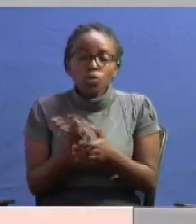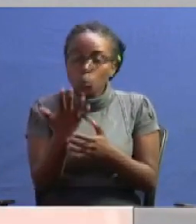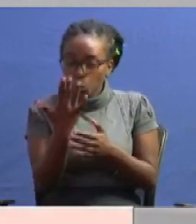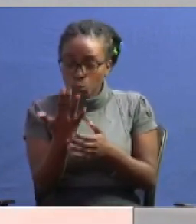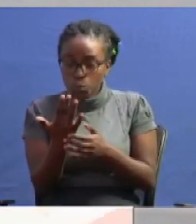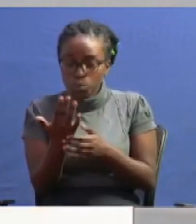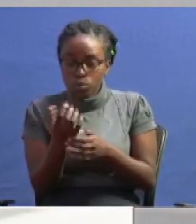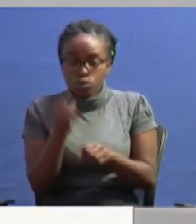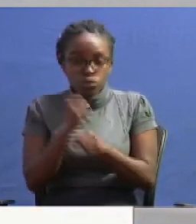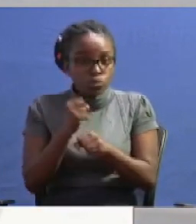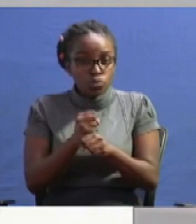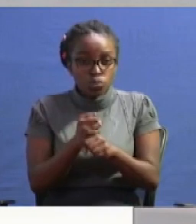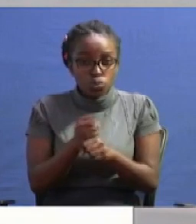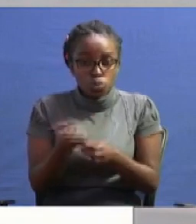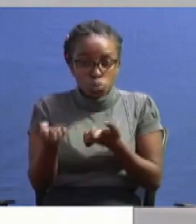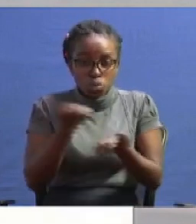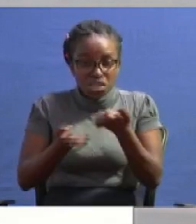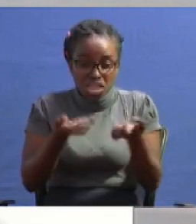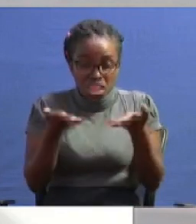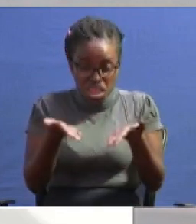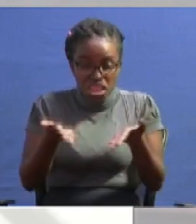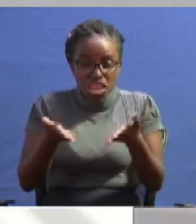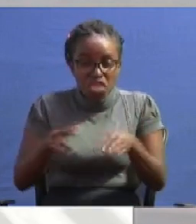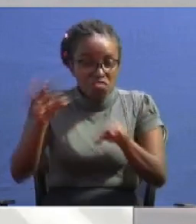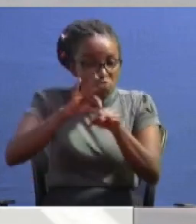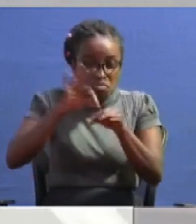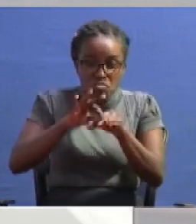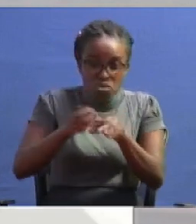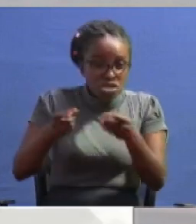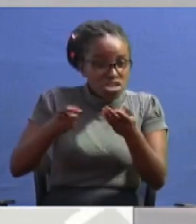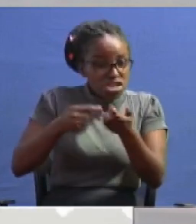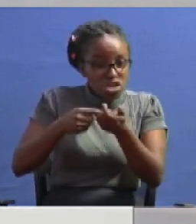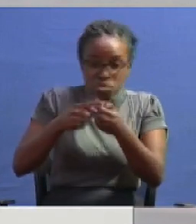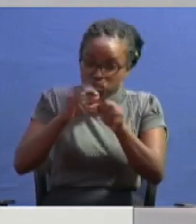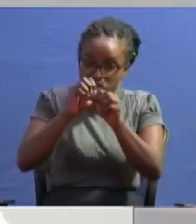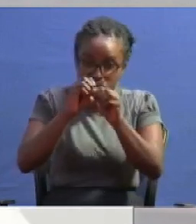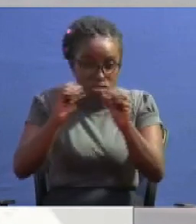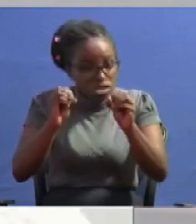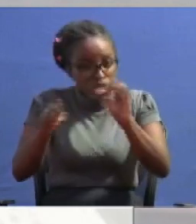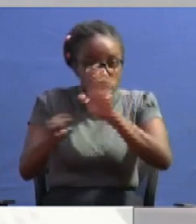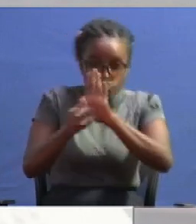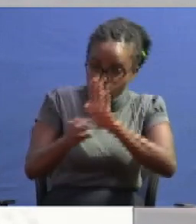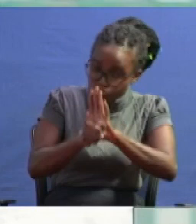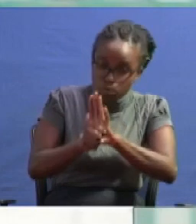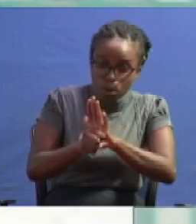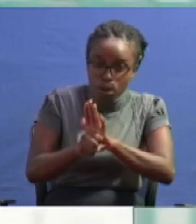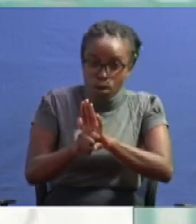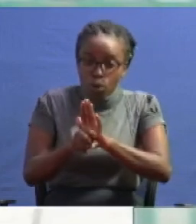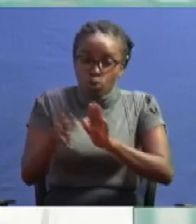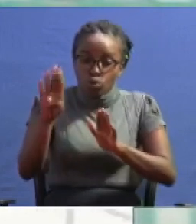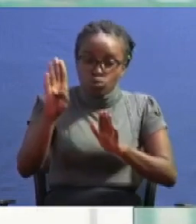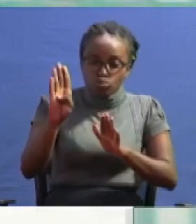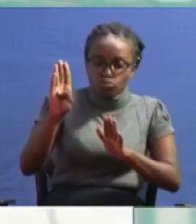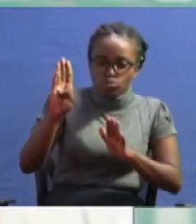the Western side did not really, their vote did not really count a lot, except from Bungoma County. And that is why he's trying to